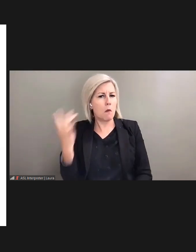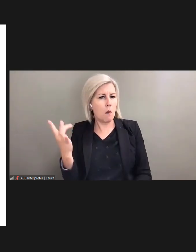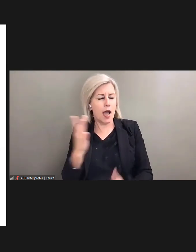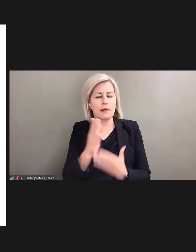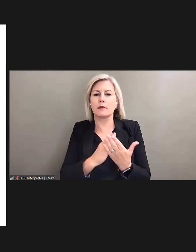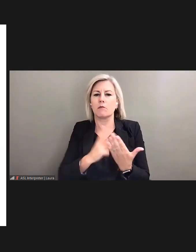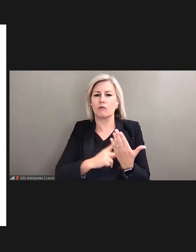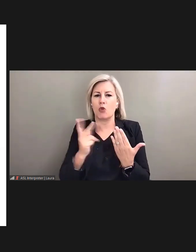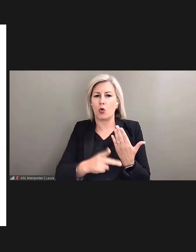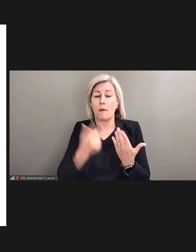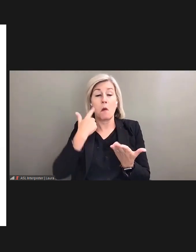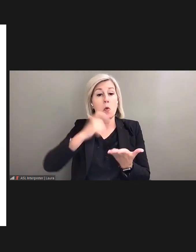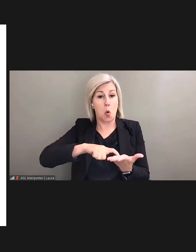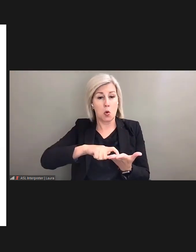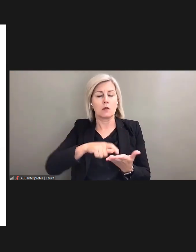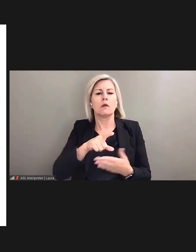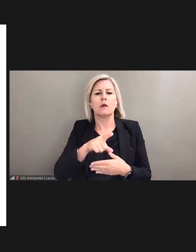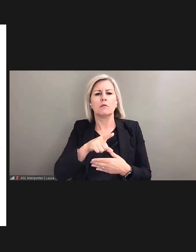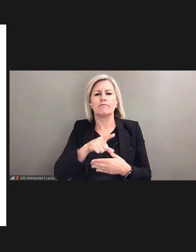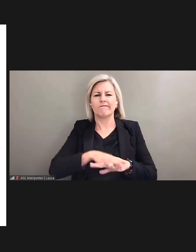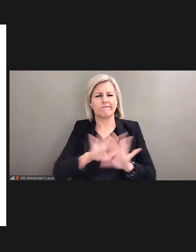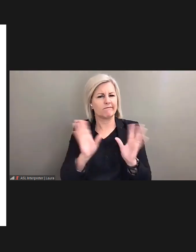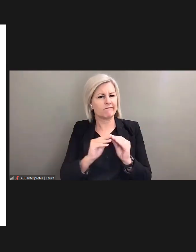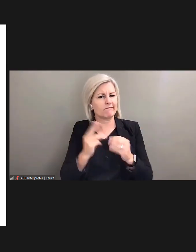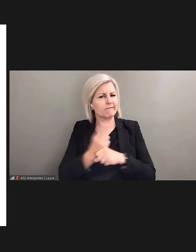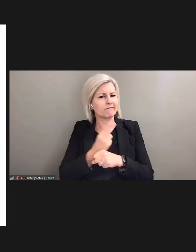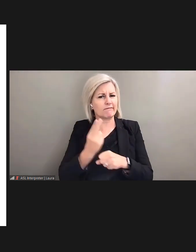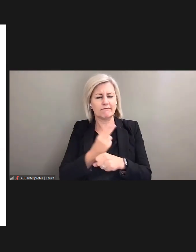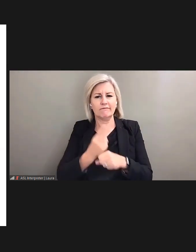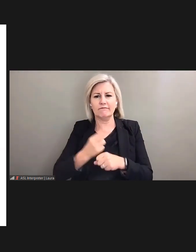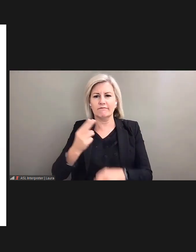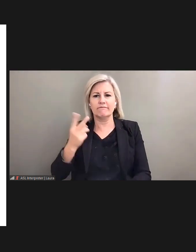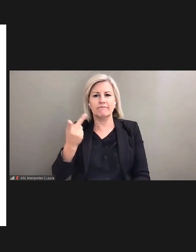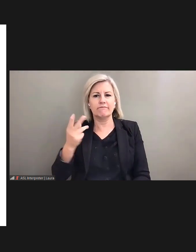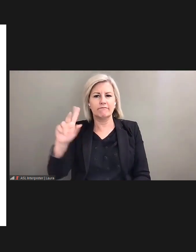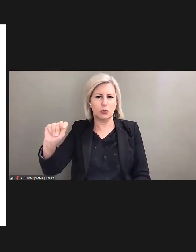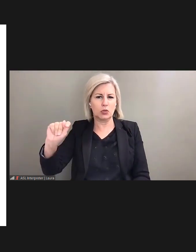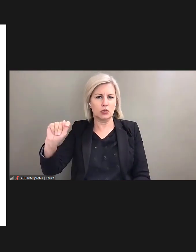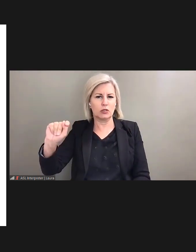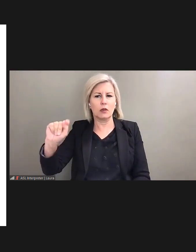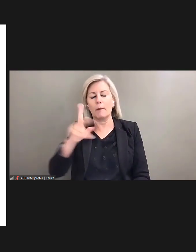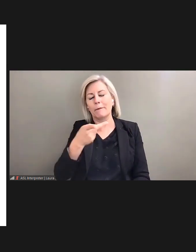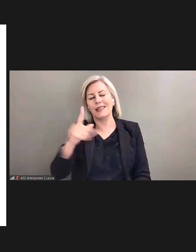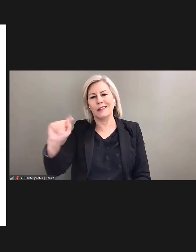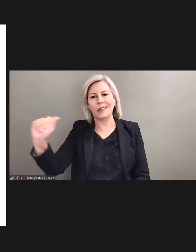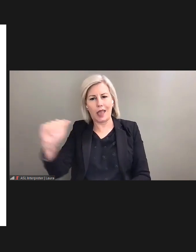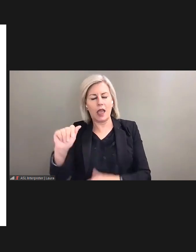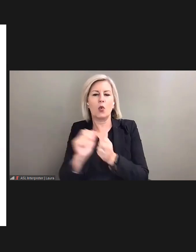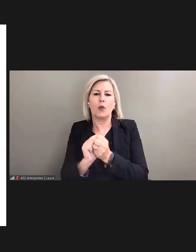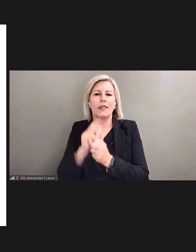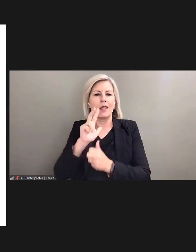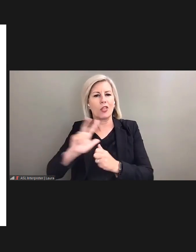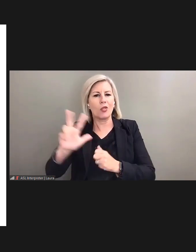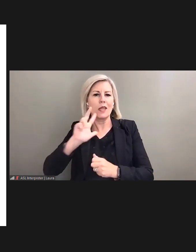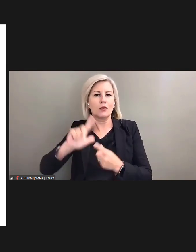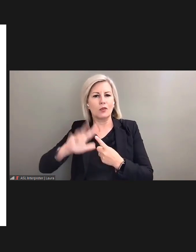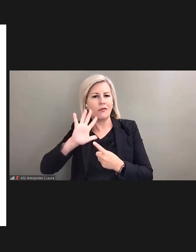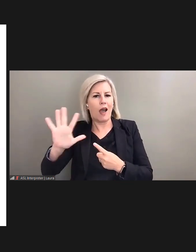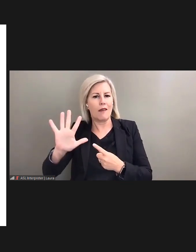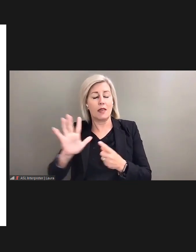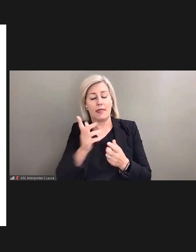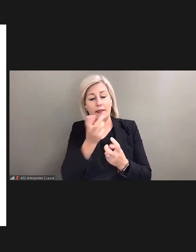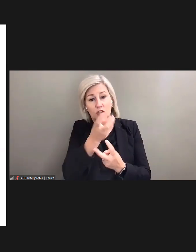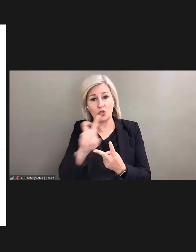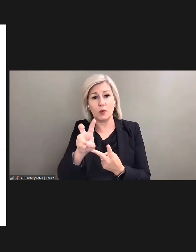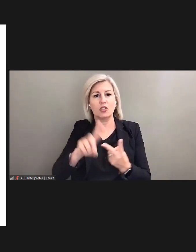programs, you may have noticed, some programs are no longer using Pure Tone Audiometry with the 3 to 5 population and have switched